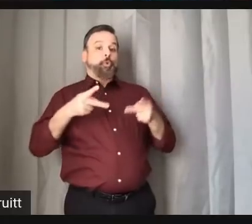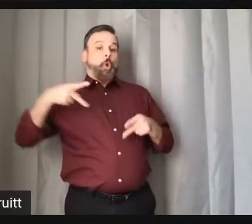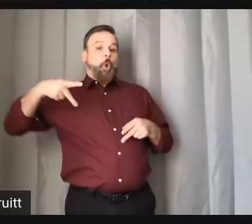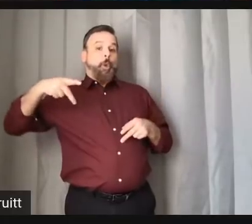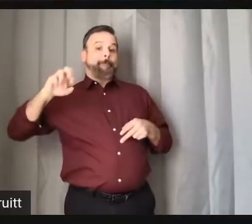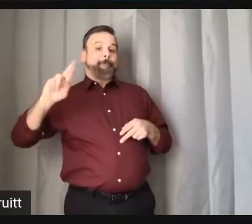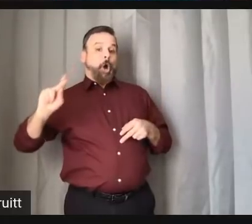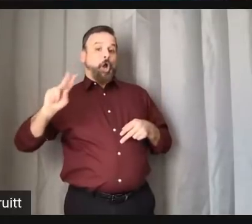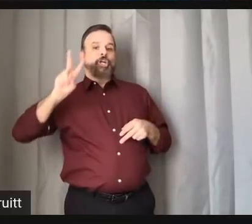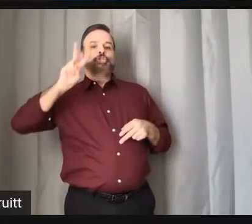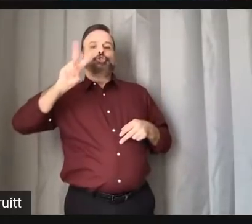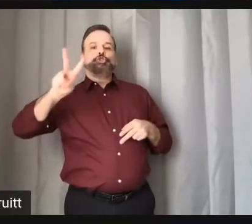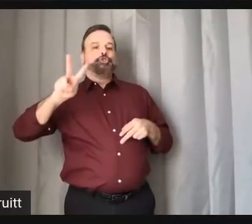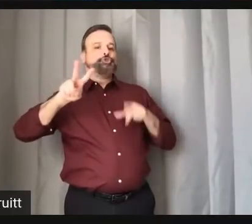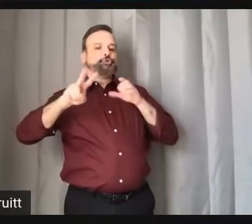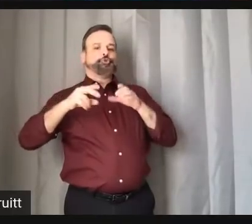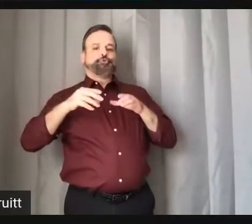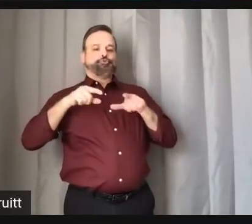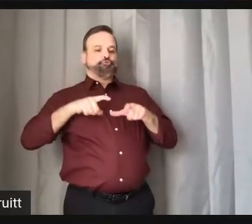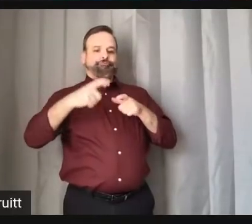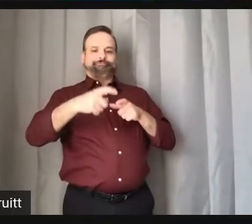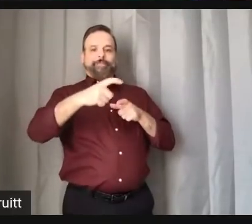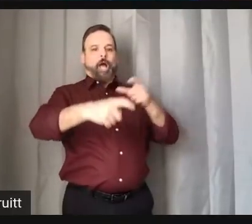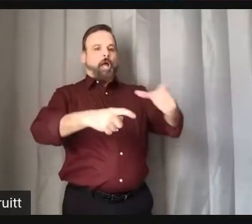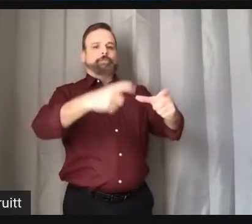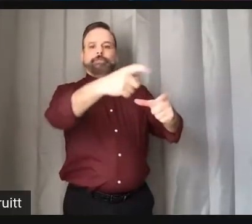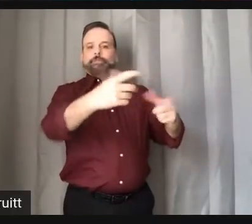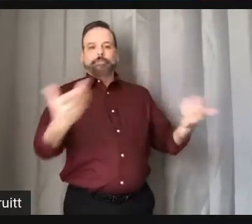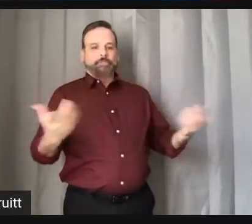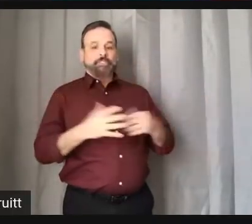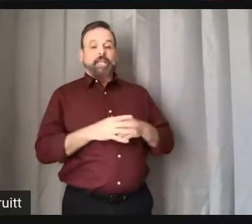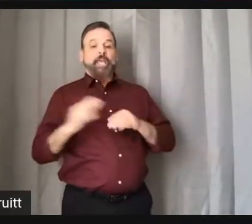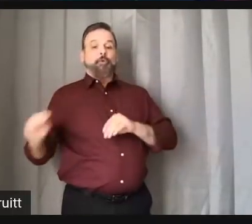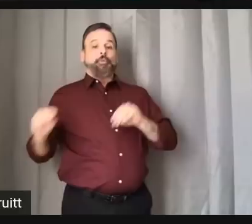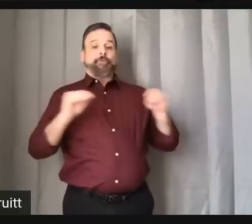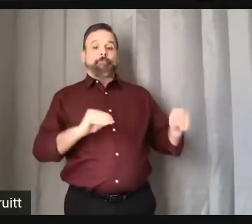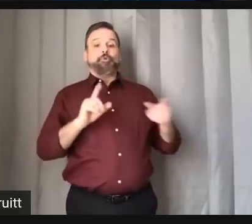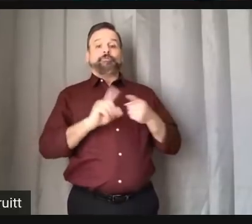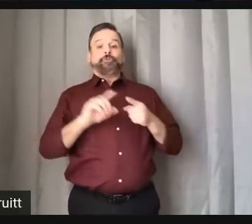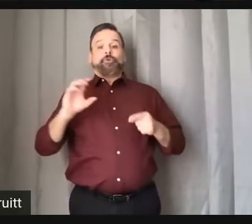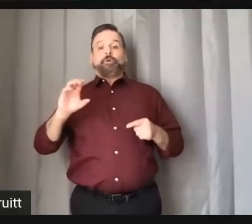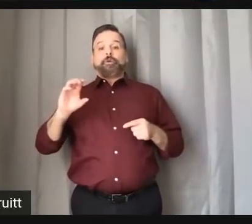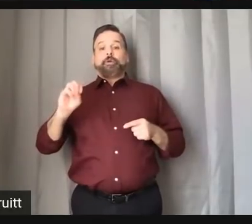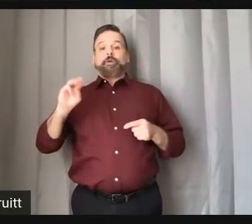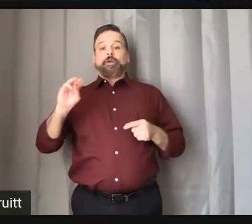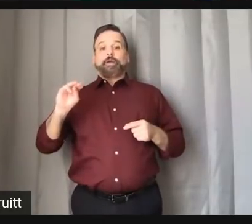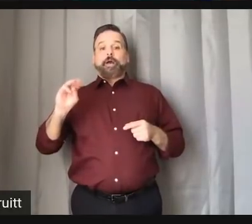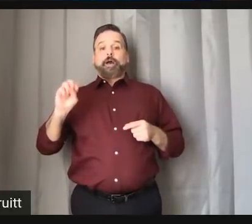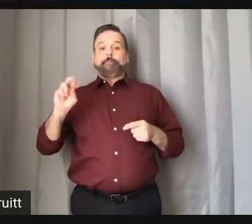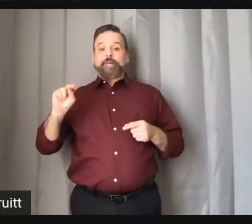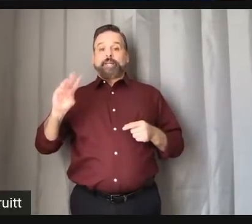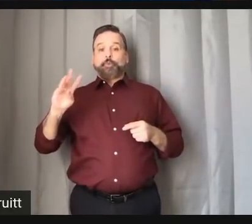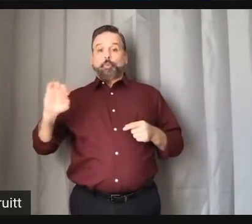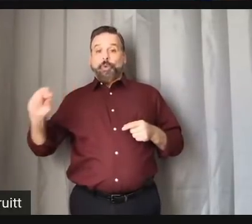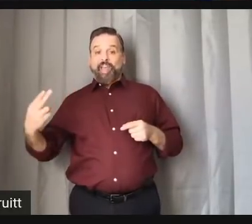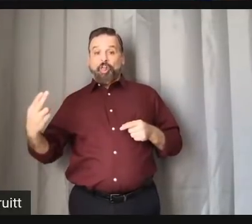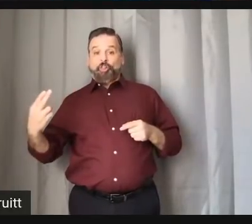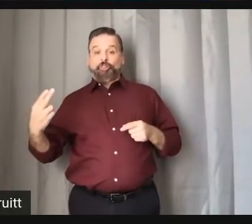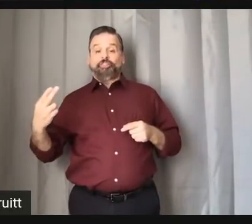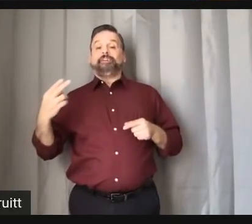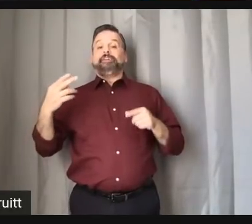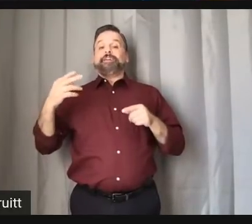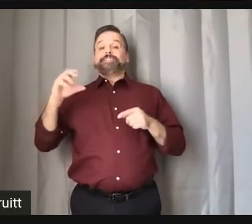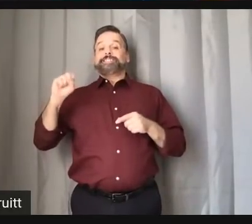blocks away. Mm-hmm. And then when I moved to like Commonwealth Soundview area, which is like slightly safer